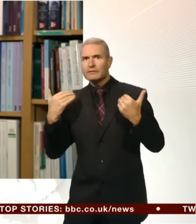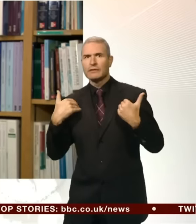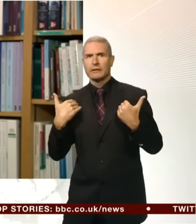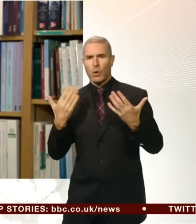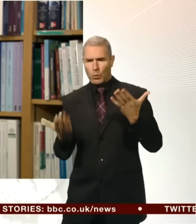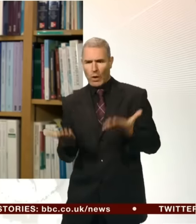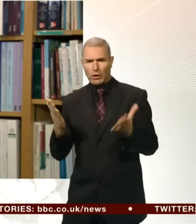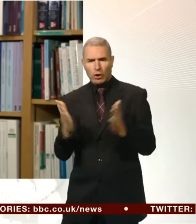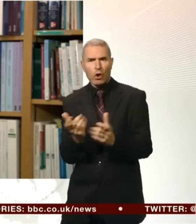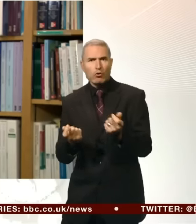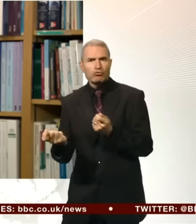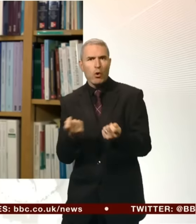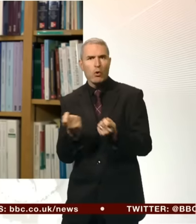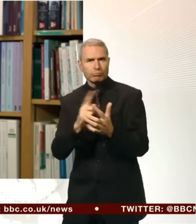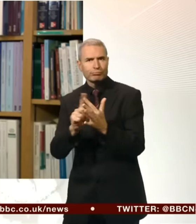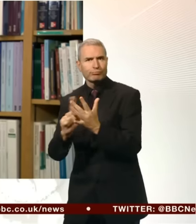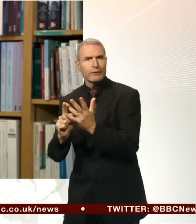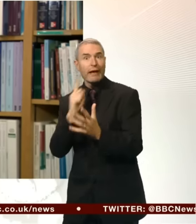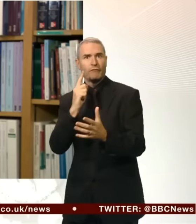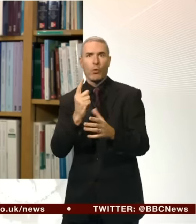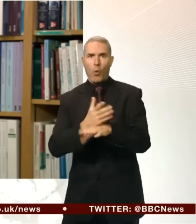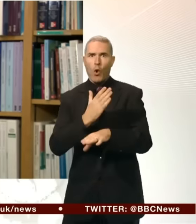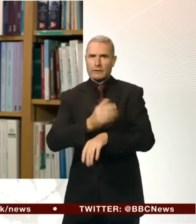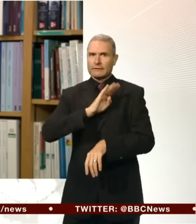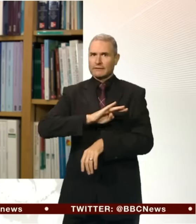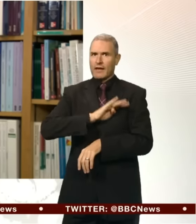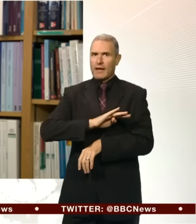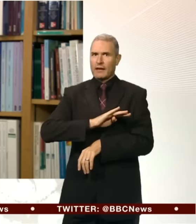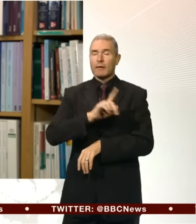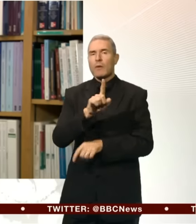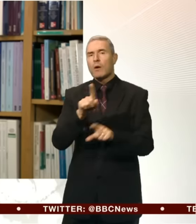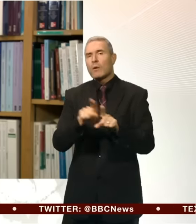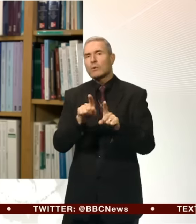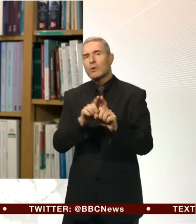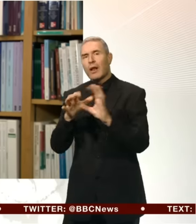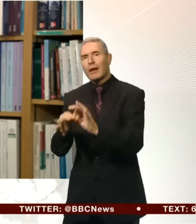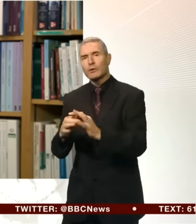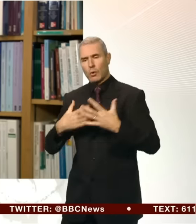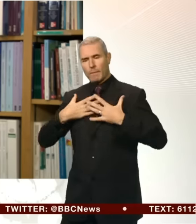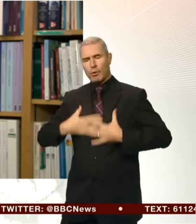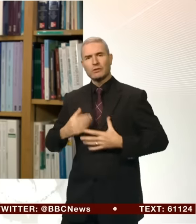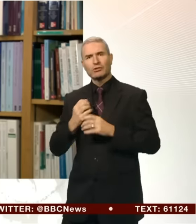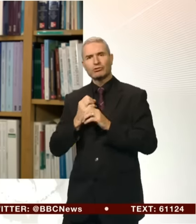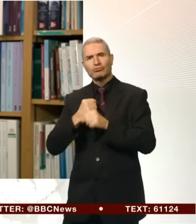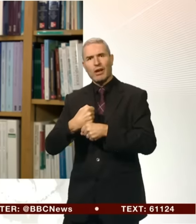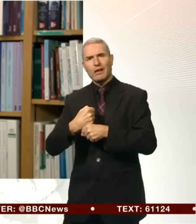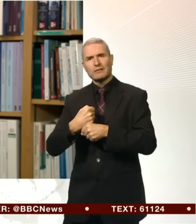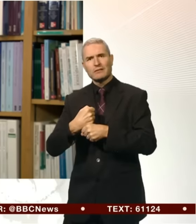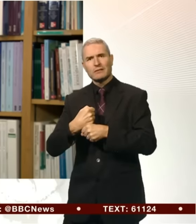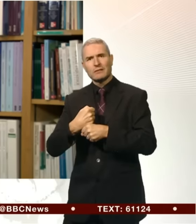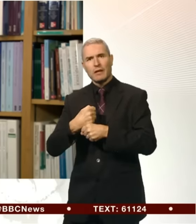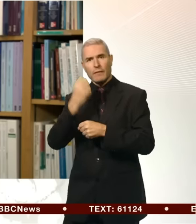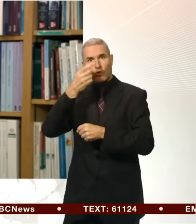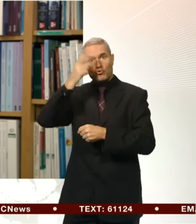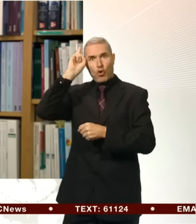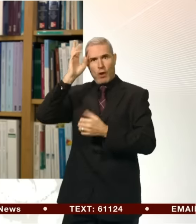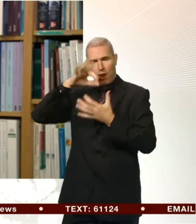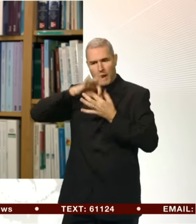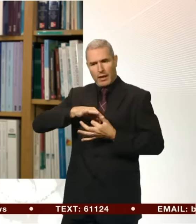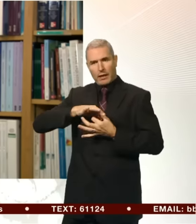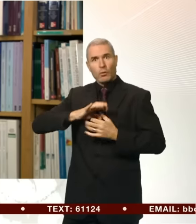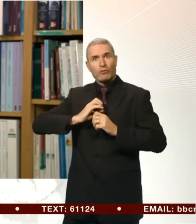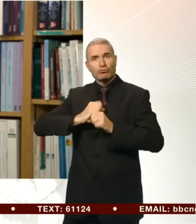your weight, and the like. The other is it relates to the body's stress pathways. The neuroendocrine